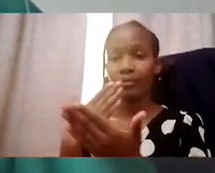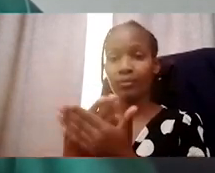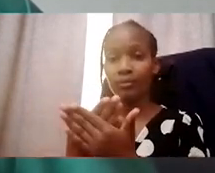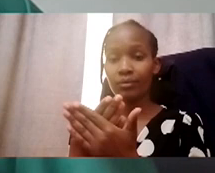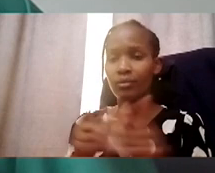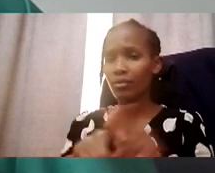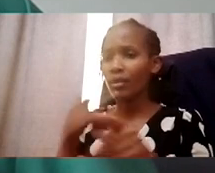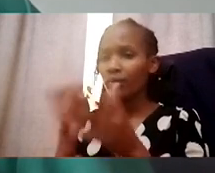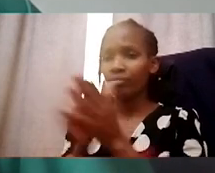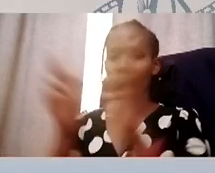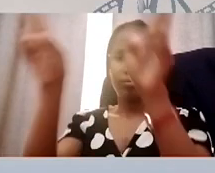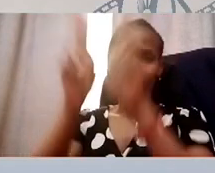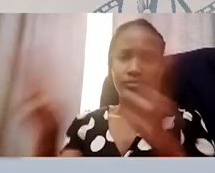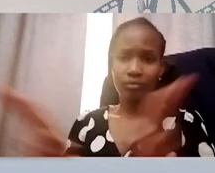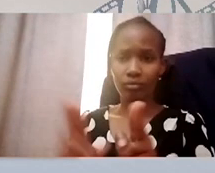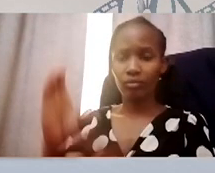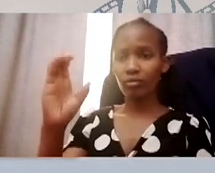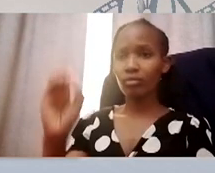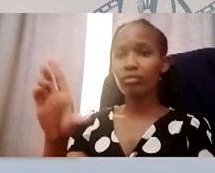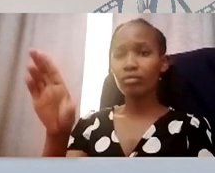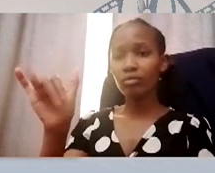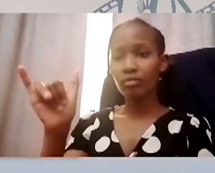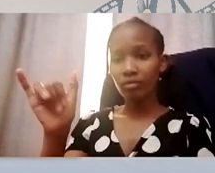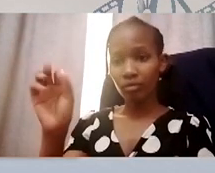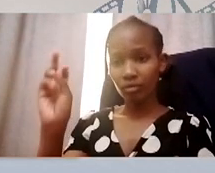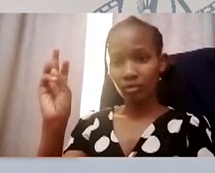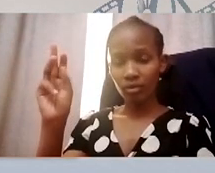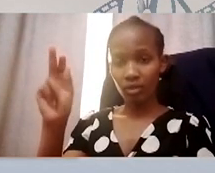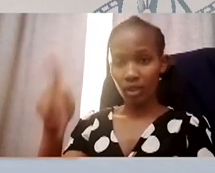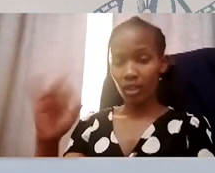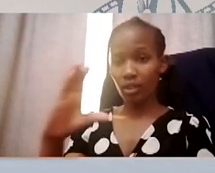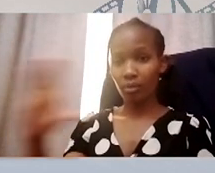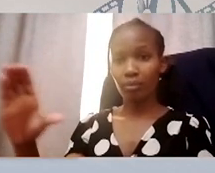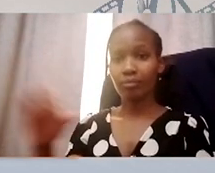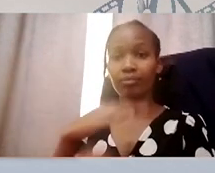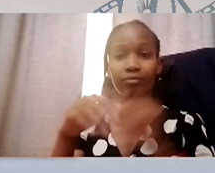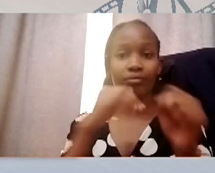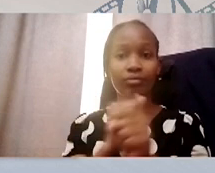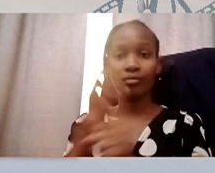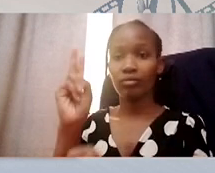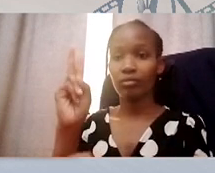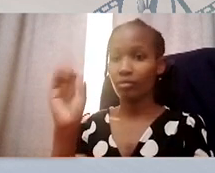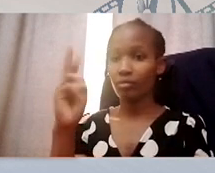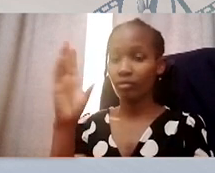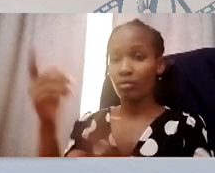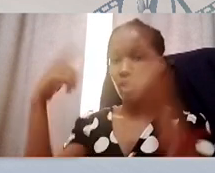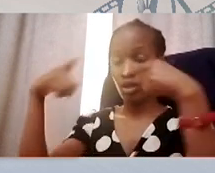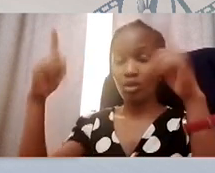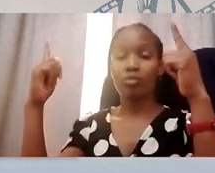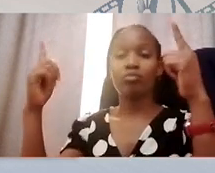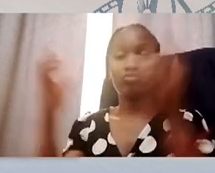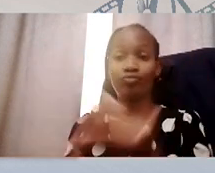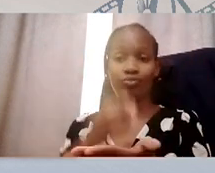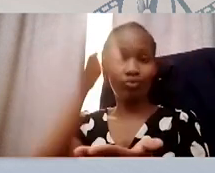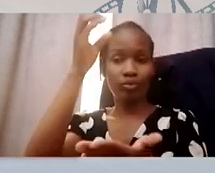International Olympic Committee. And in 2020, UNHCR won the IOC's Olympic Cup. What does that mean